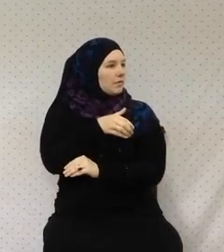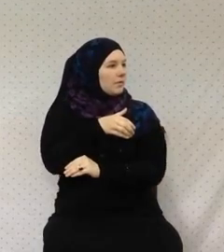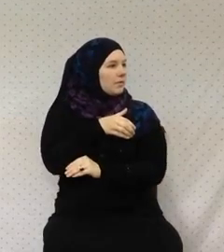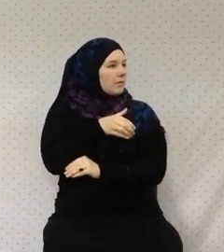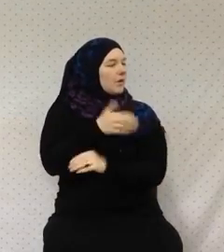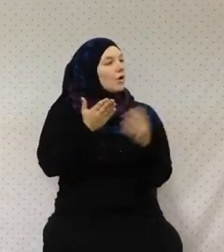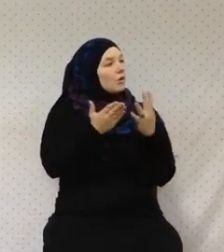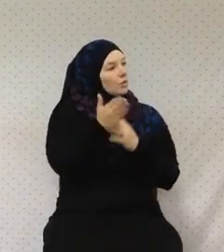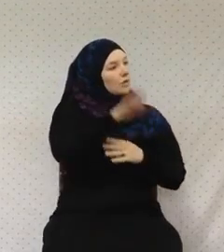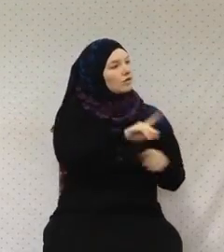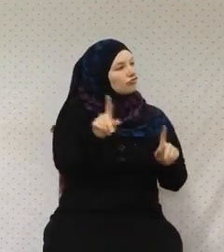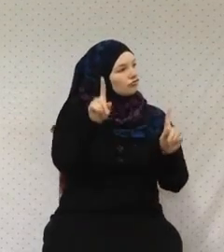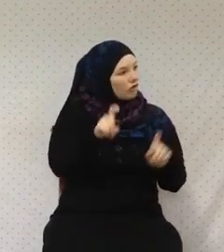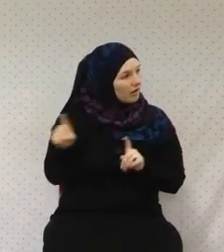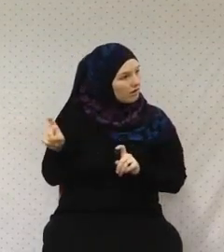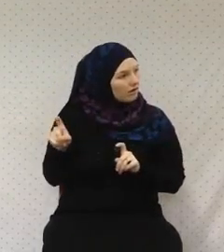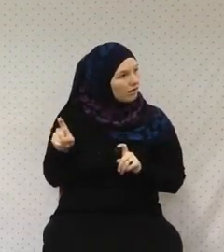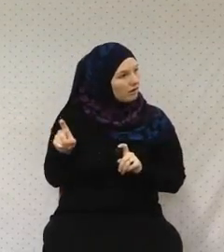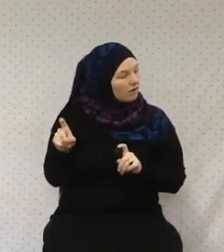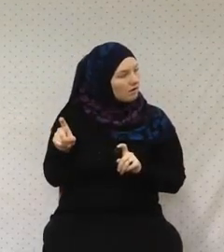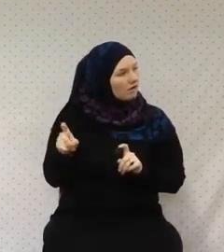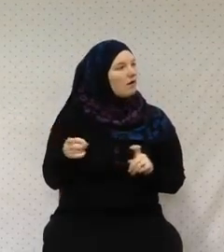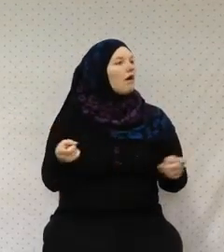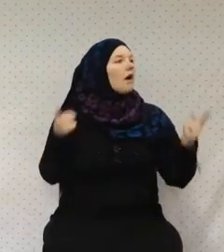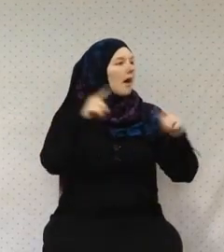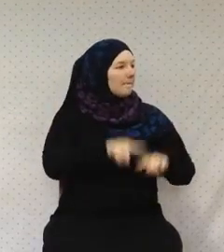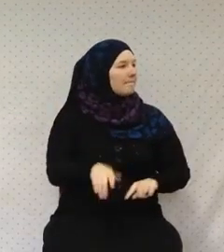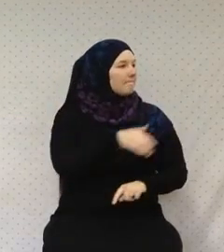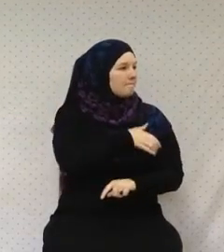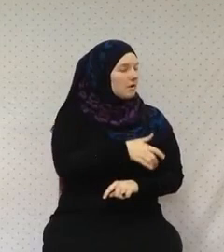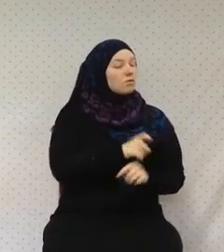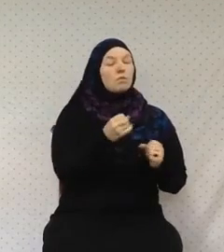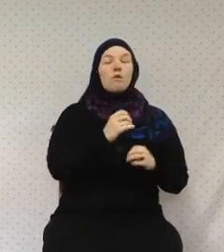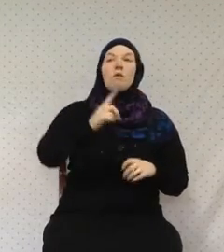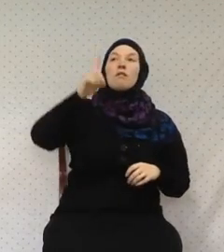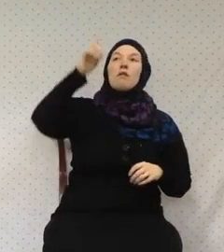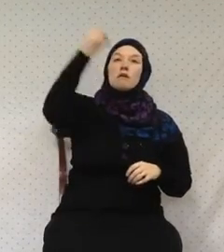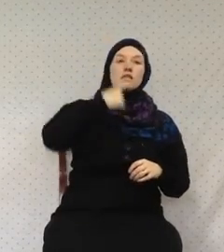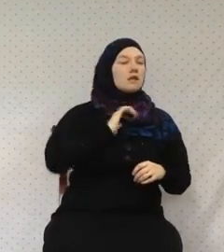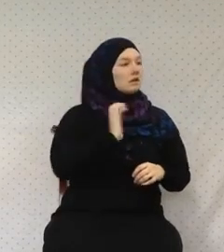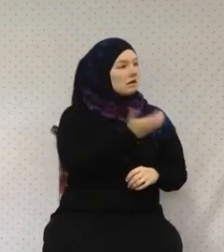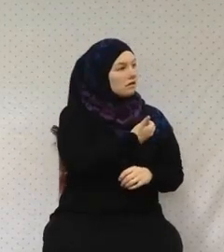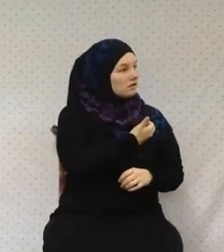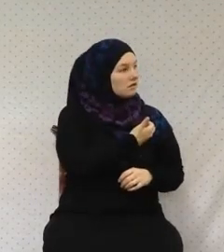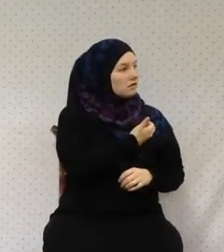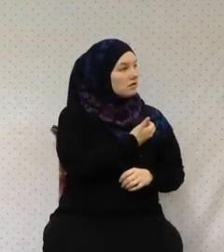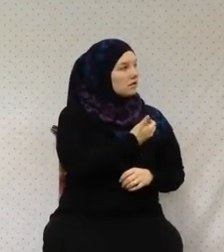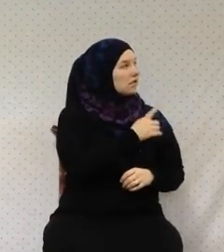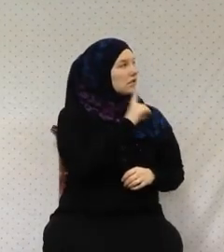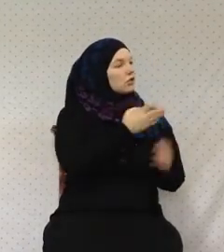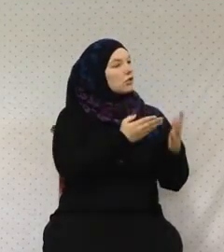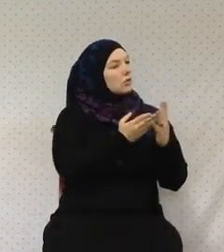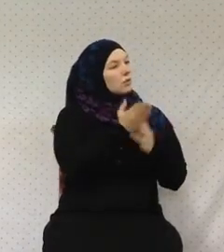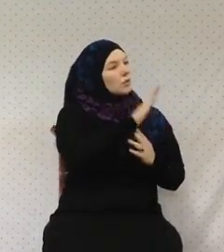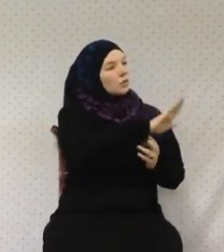through their trials comes their triumph. So Allah is telling us, it is